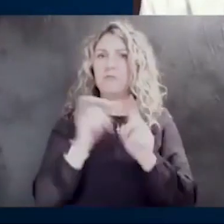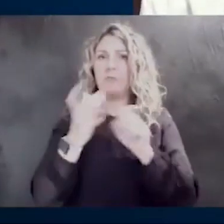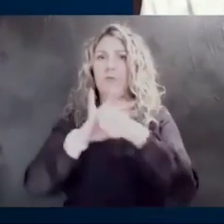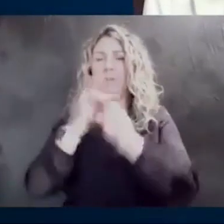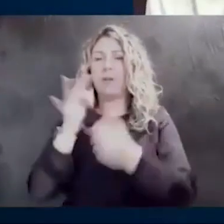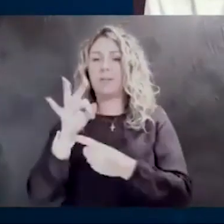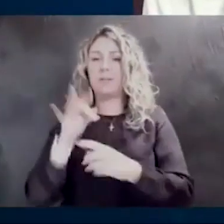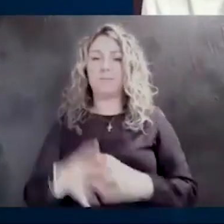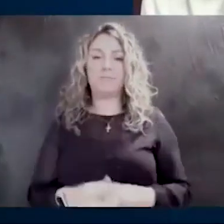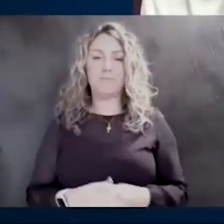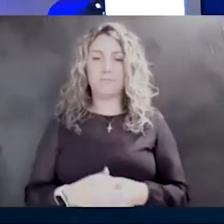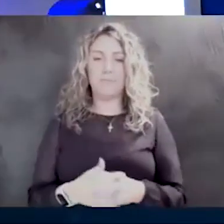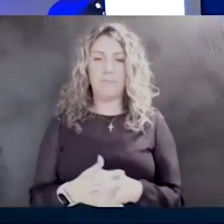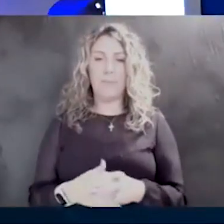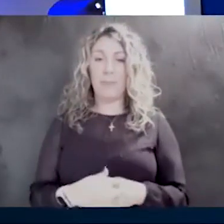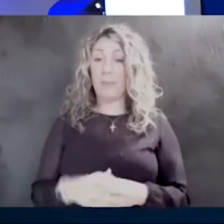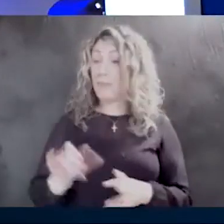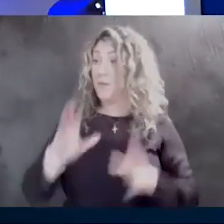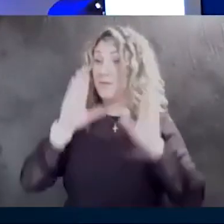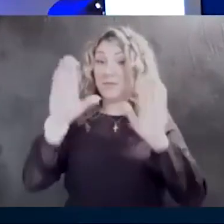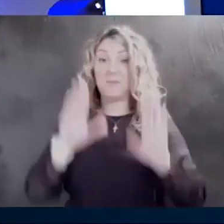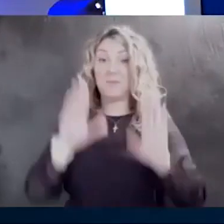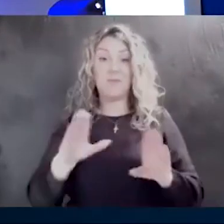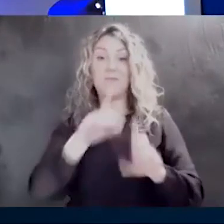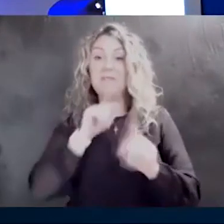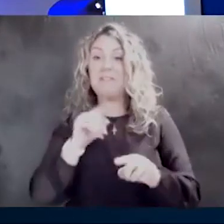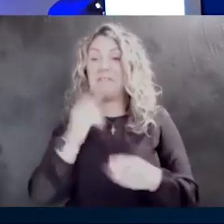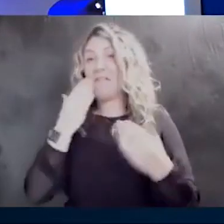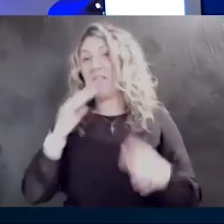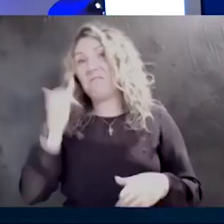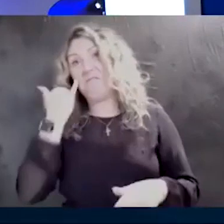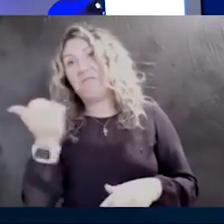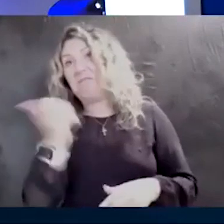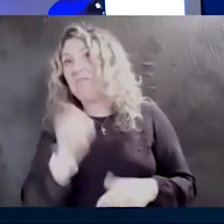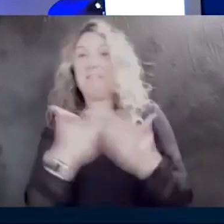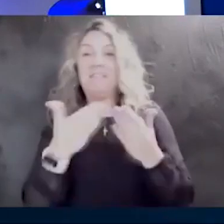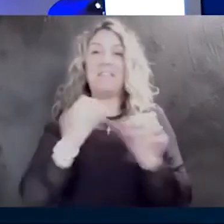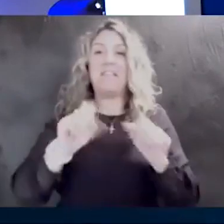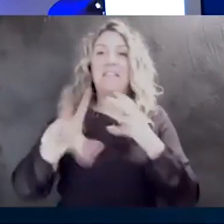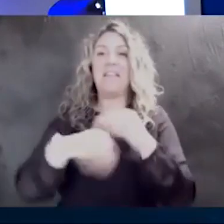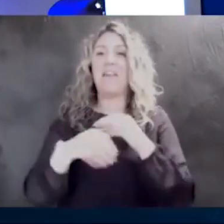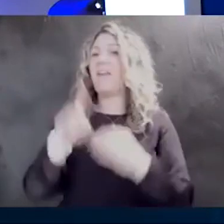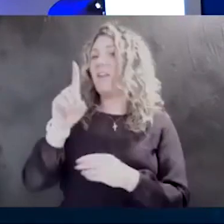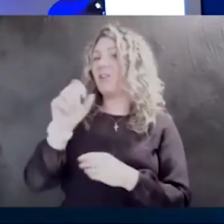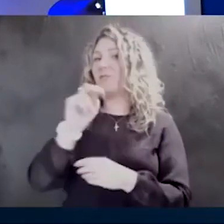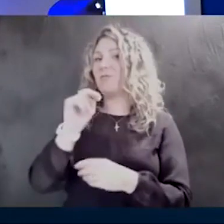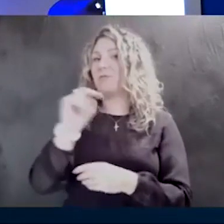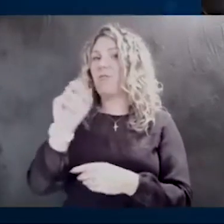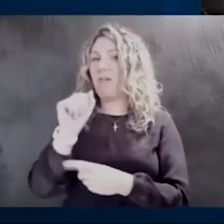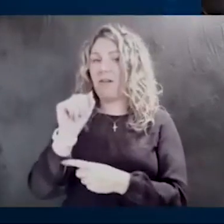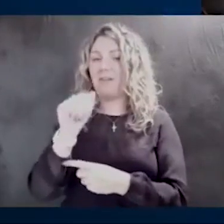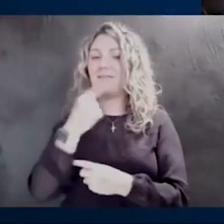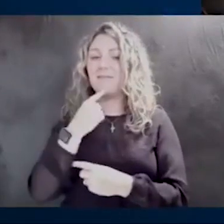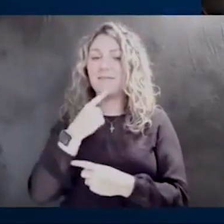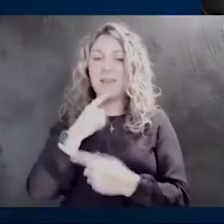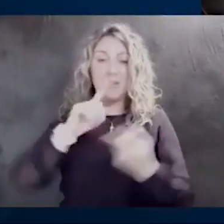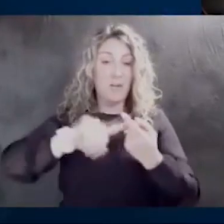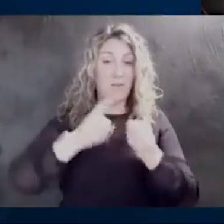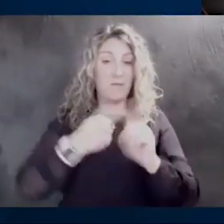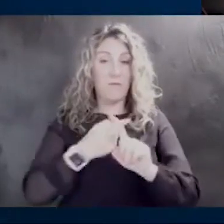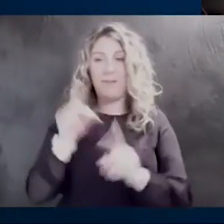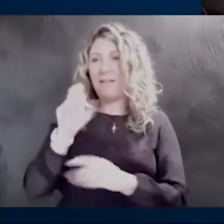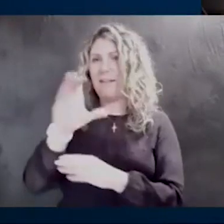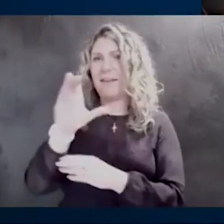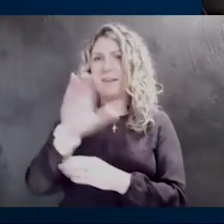He had a great answer. I don't know that there's anything that we can add to it. Okay. Okay, Donna says, a friend in the KC area got together